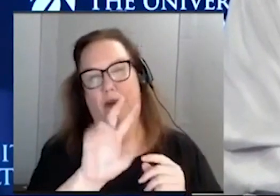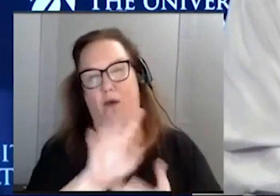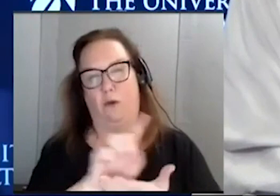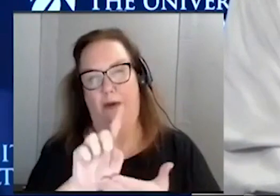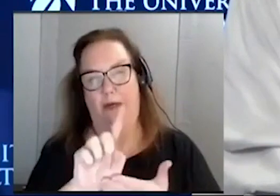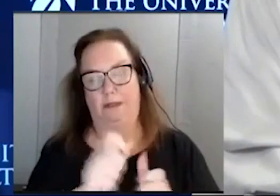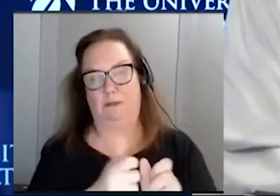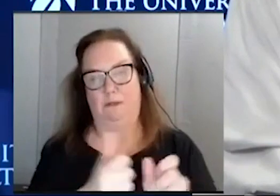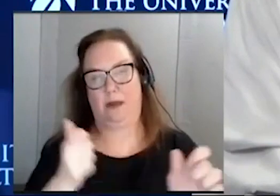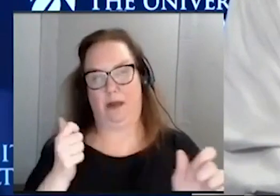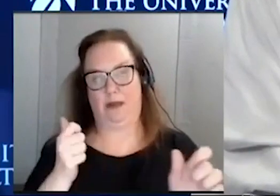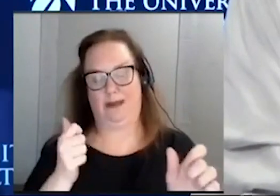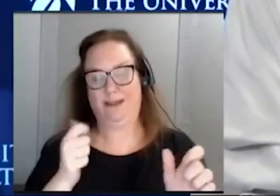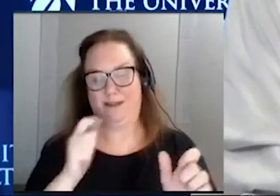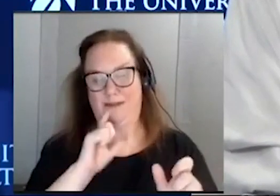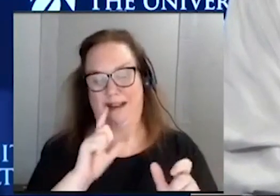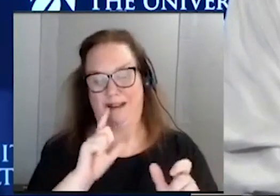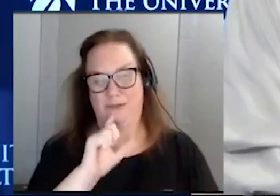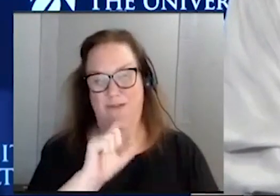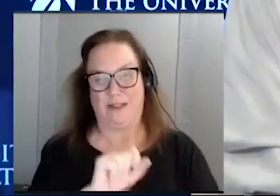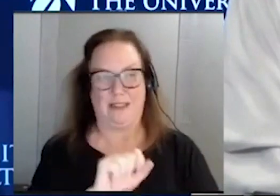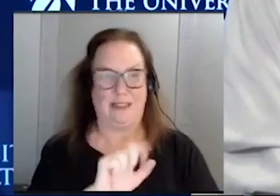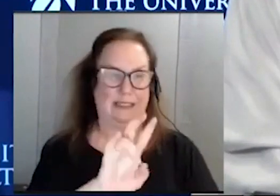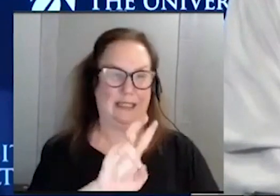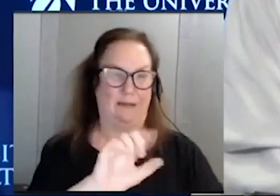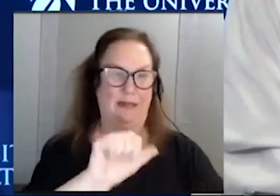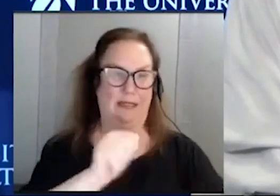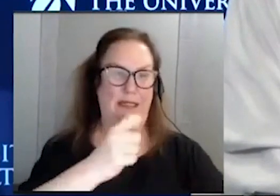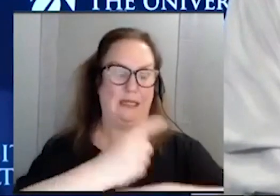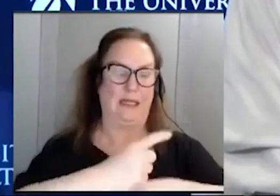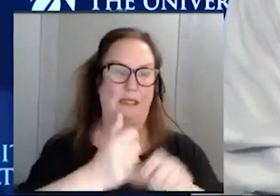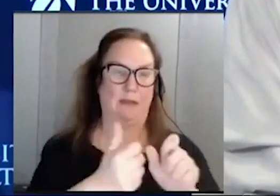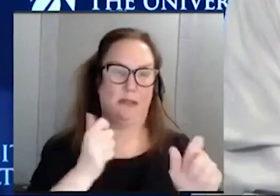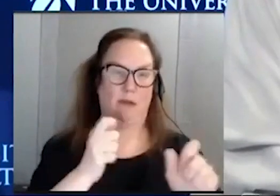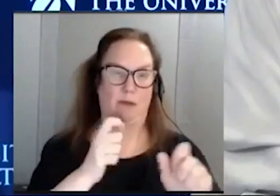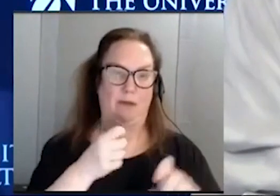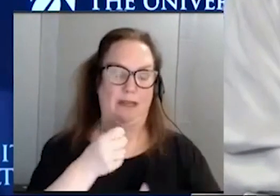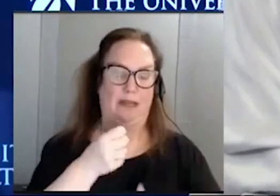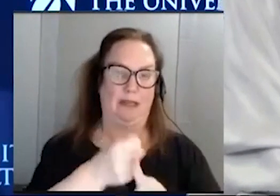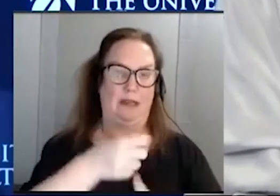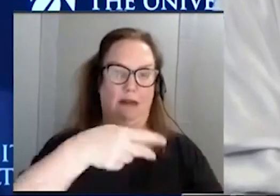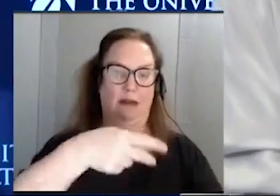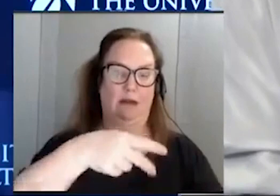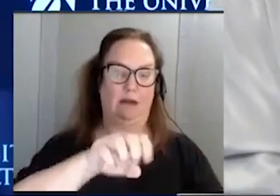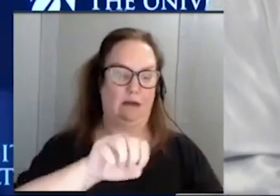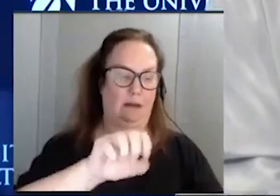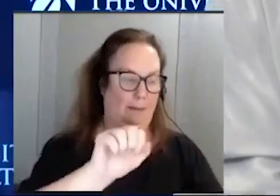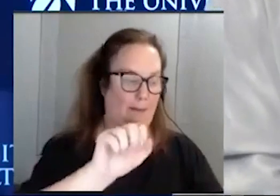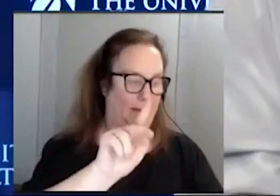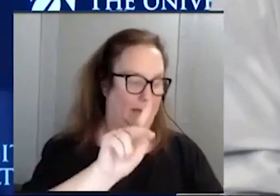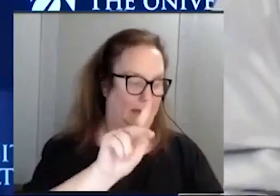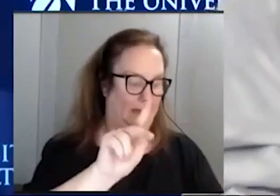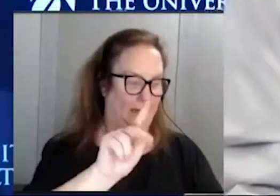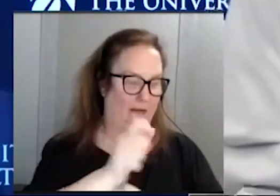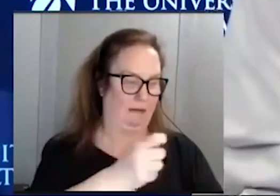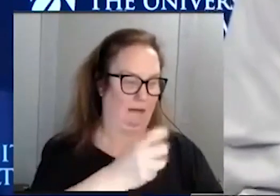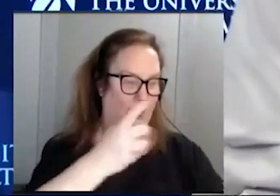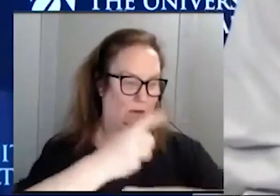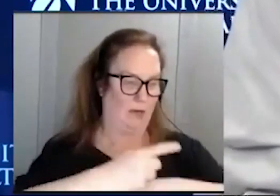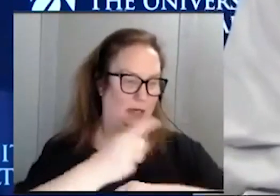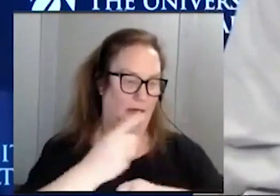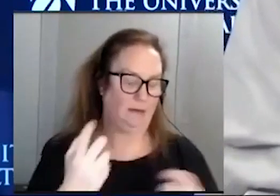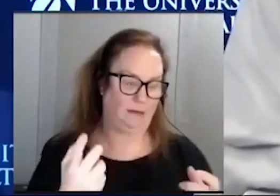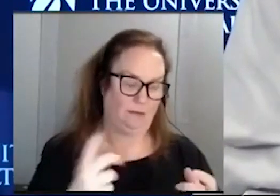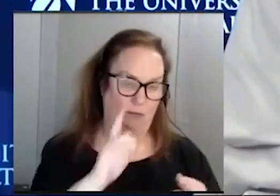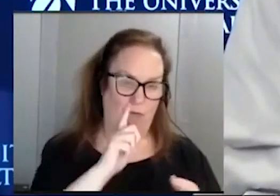behind about 7 to 10 days, which means we may be hitting our peak or be seeing our peak in the next few days, which would be really